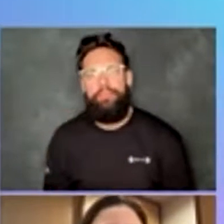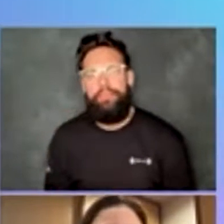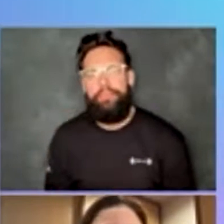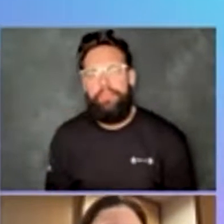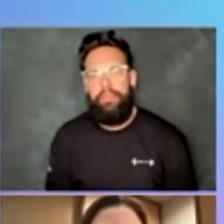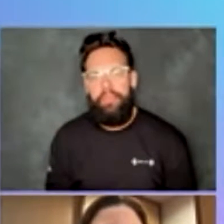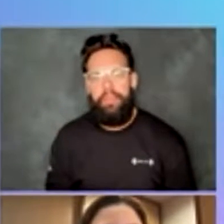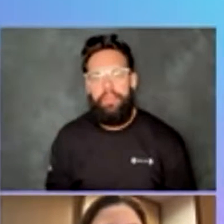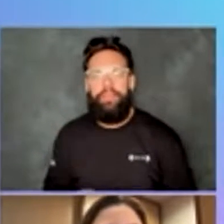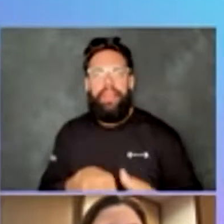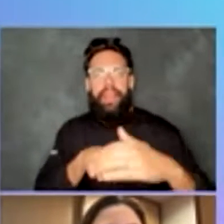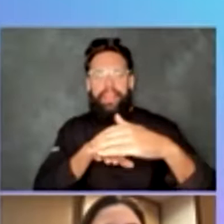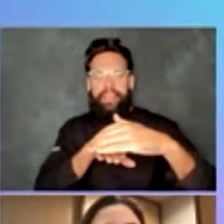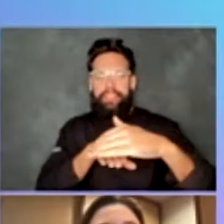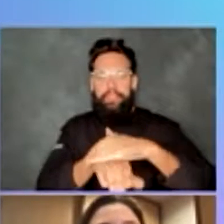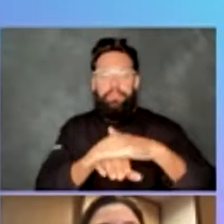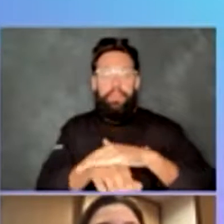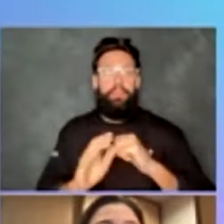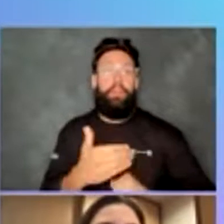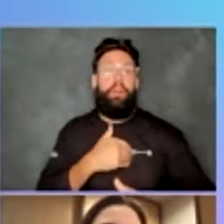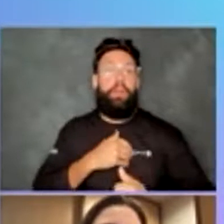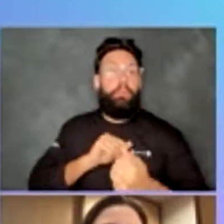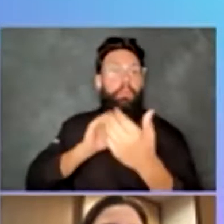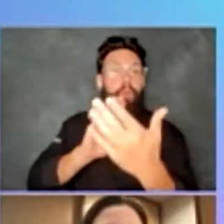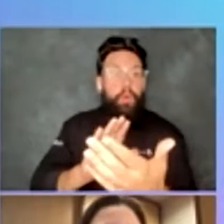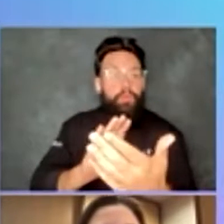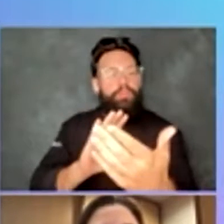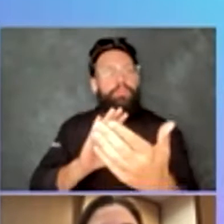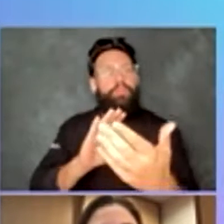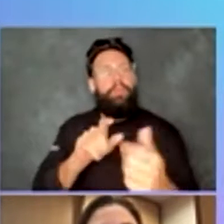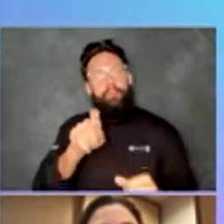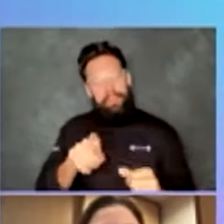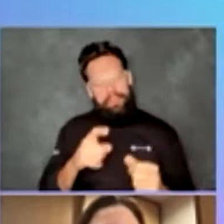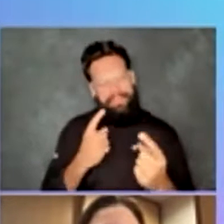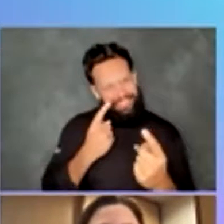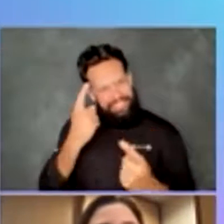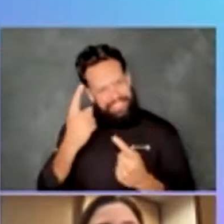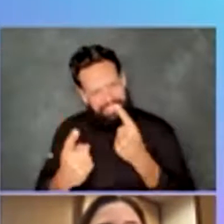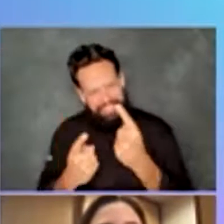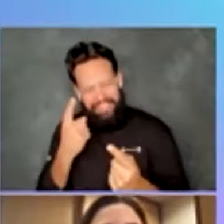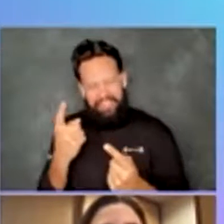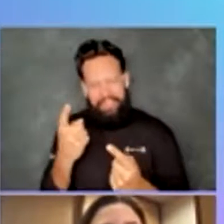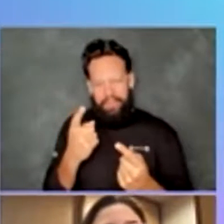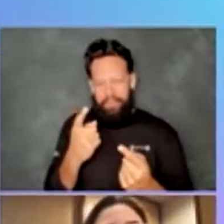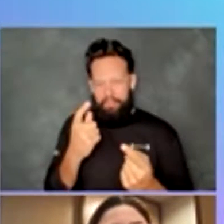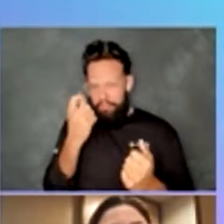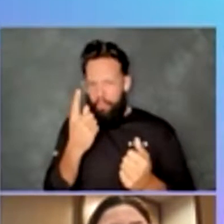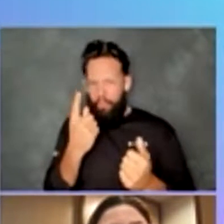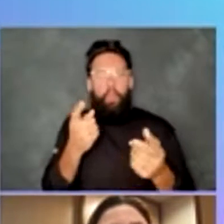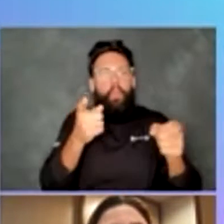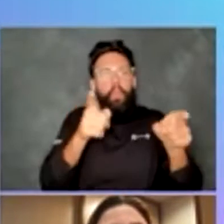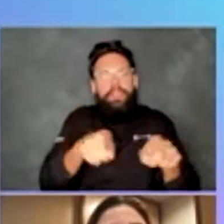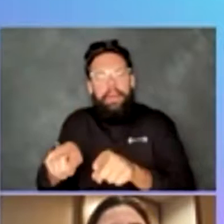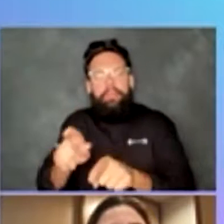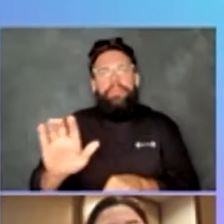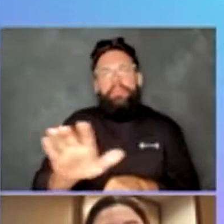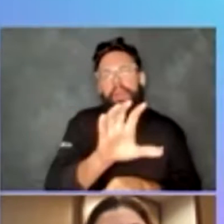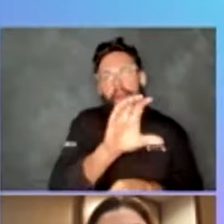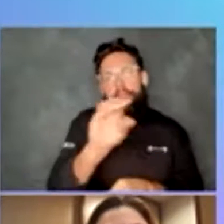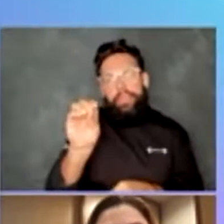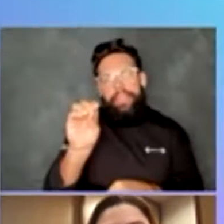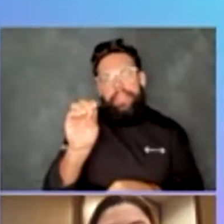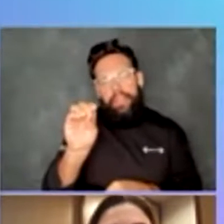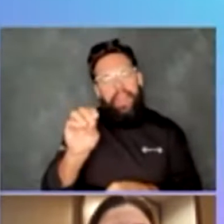Accessibility is strategic. You must be pragmatic, and empathy is key.